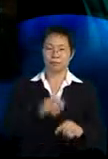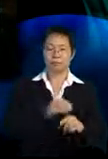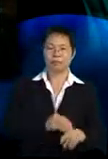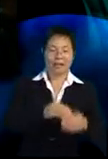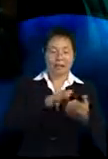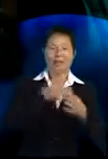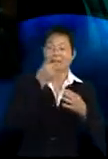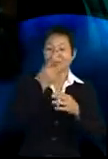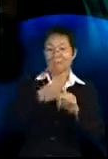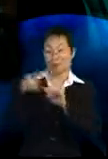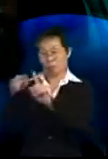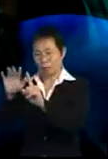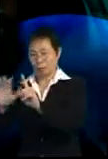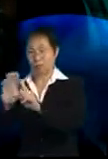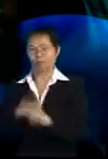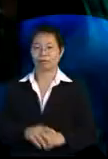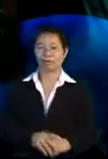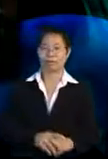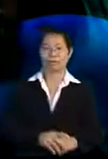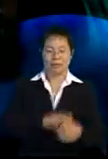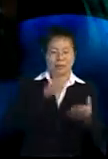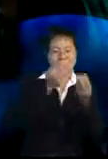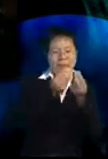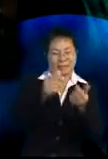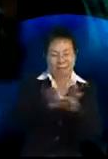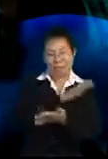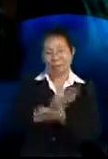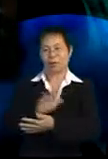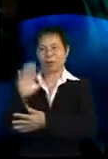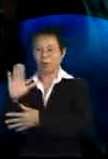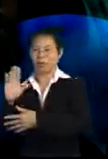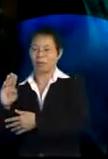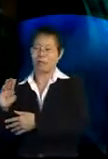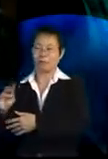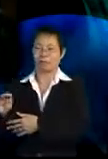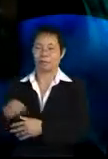sheet, 1.5 Newton. Sandpaper, 5 Newton.